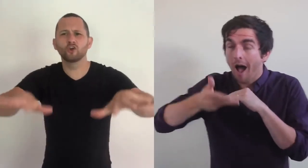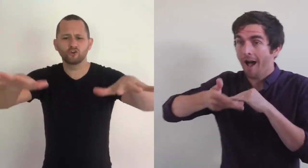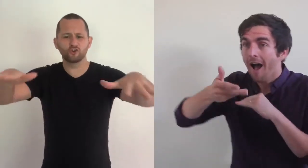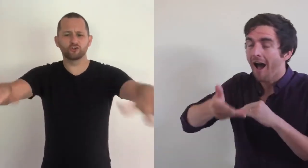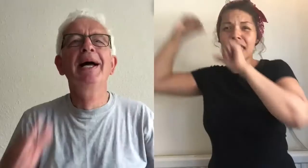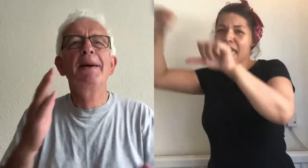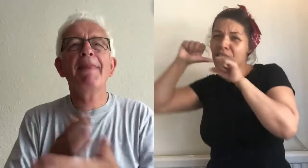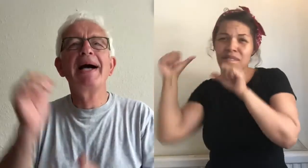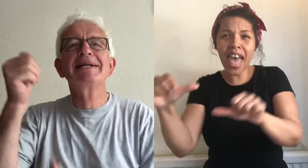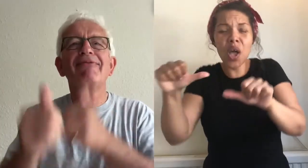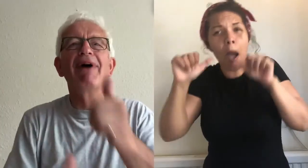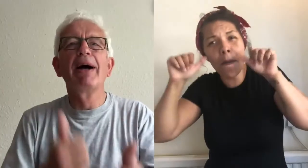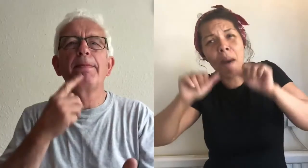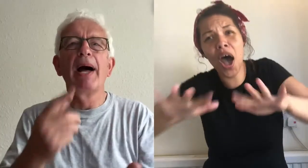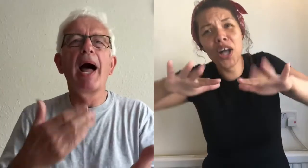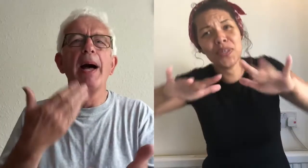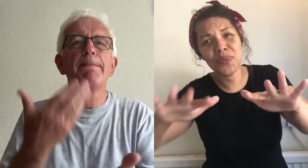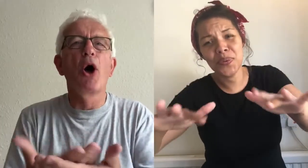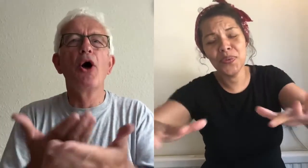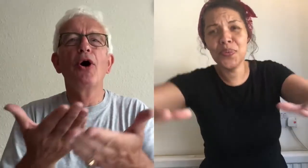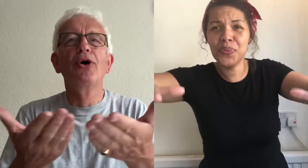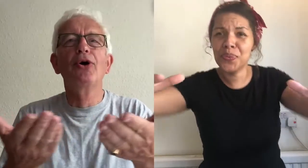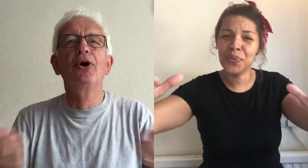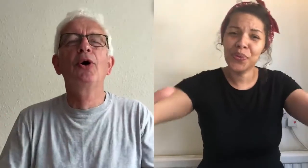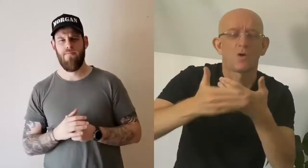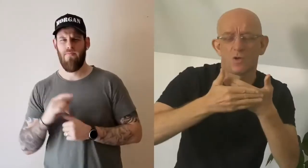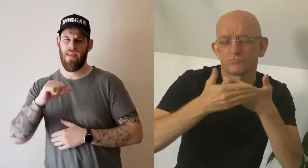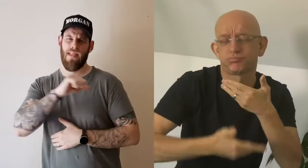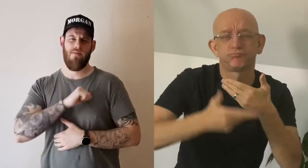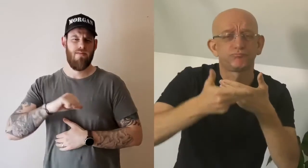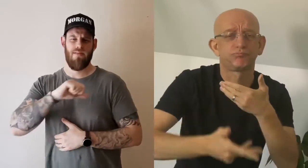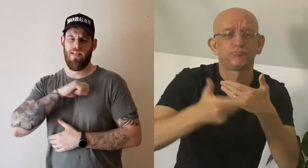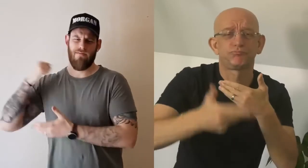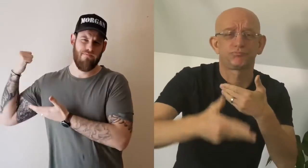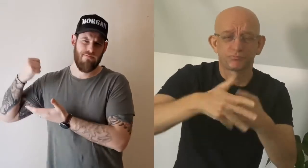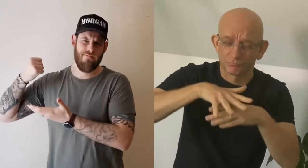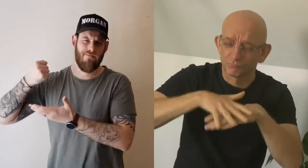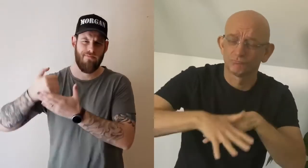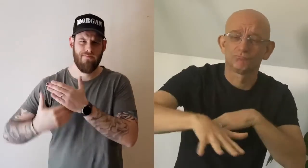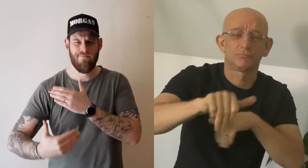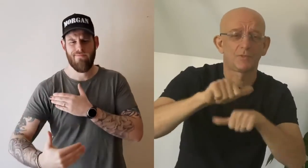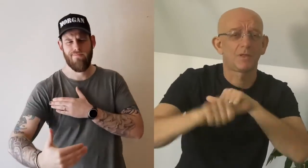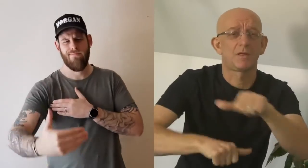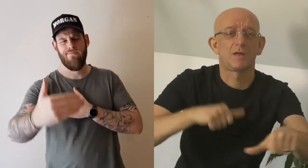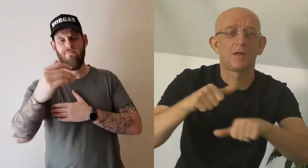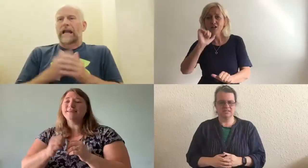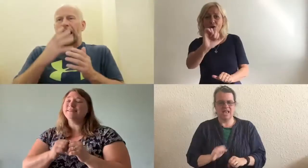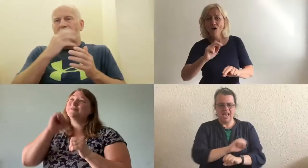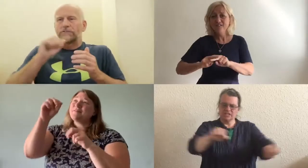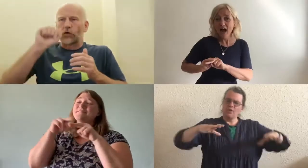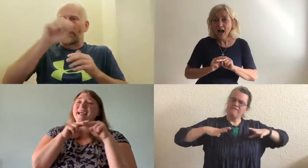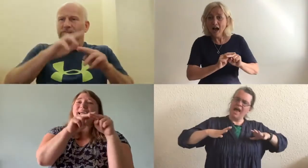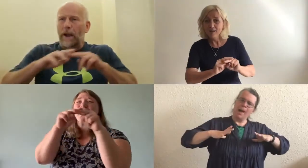their children. May his favor be upon you and a thousand